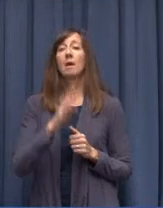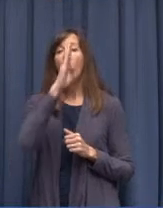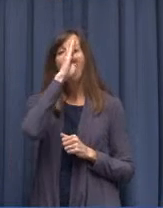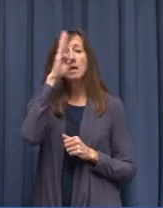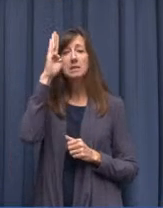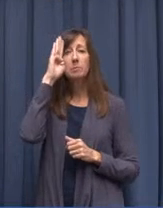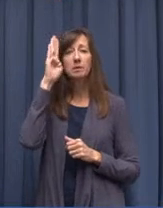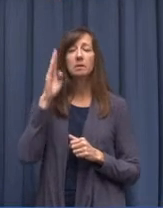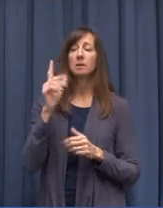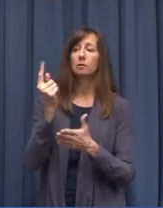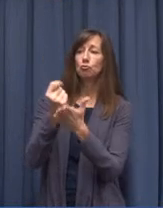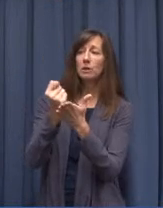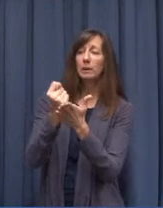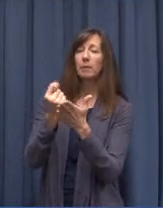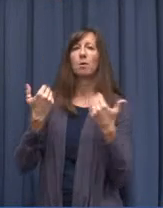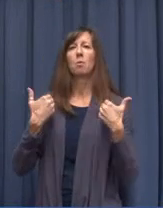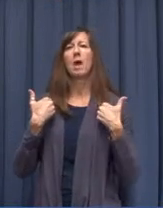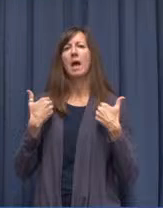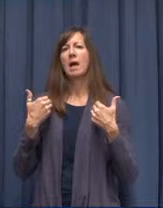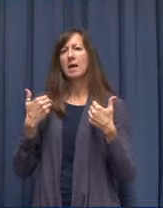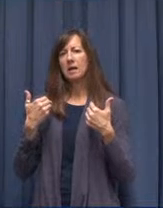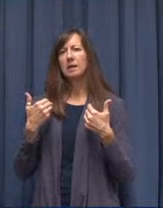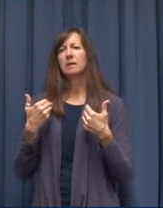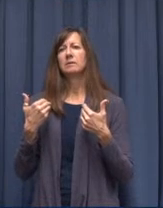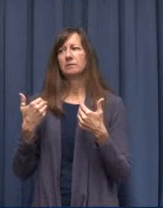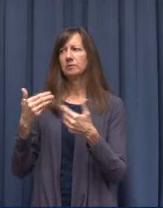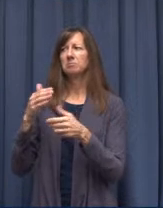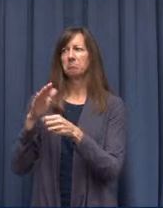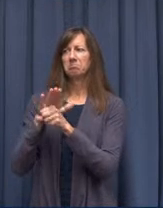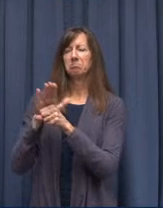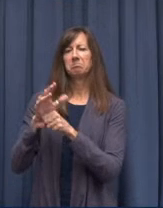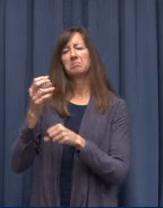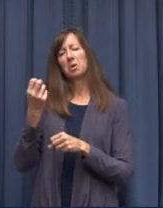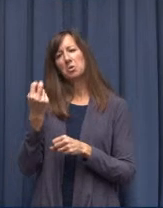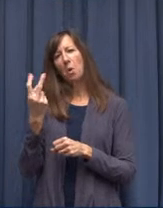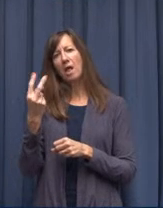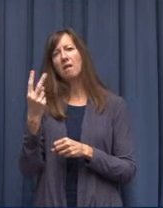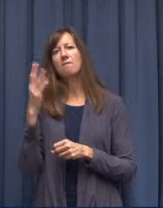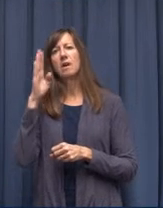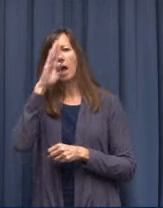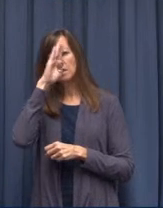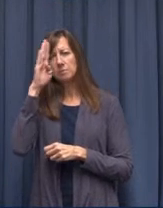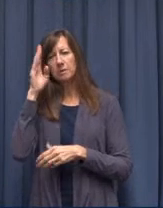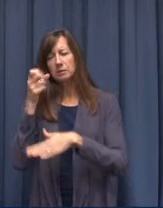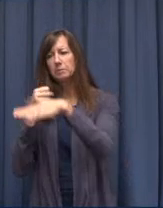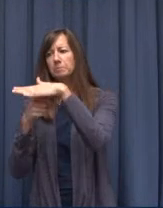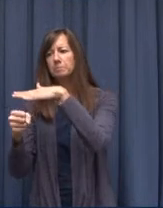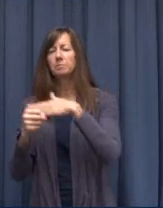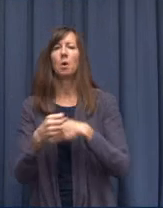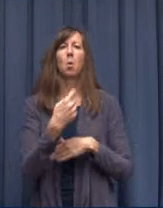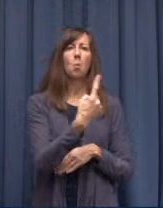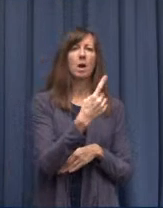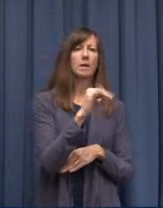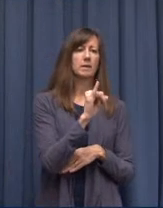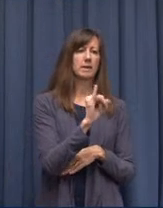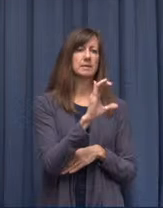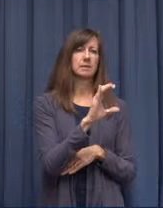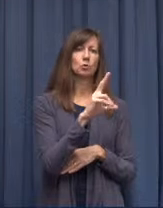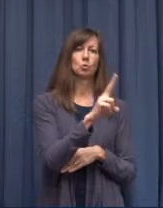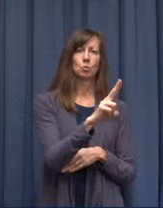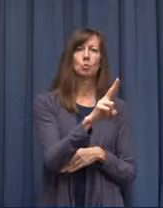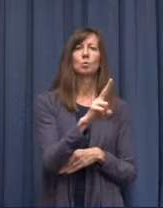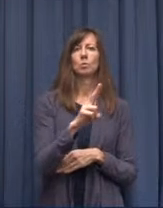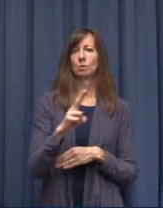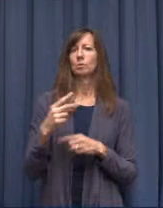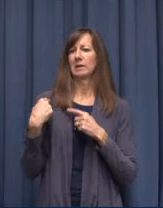were 48 hours ago. Again, 12 hospitalized, 1 ICU, and more than sufficient near-term